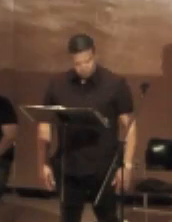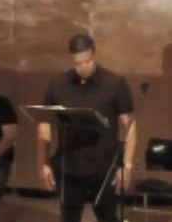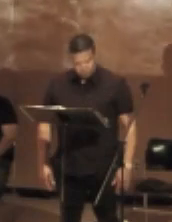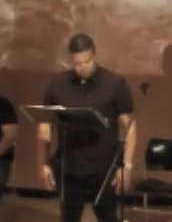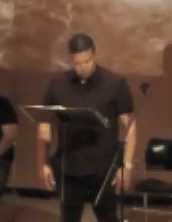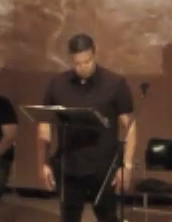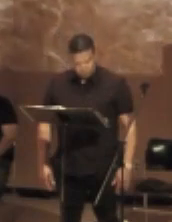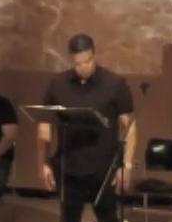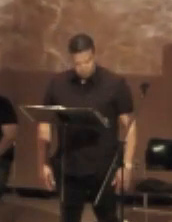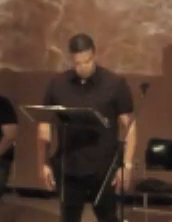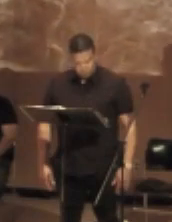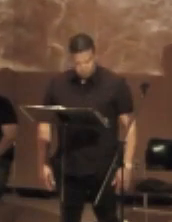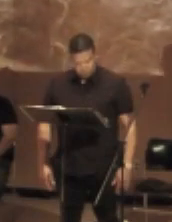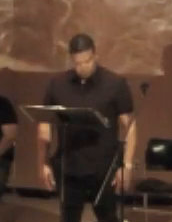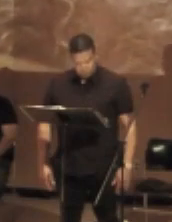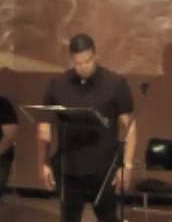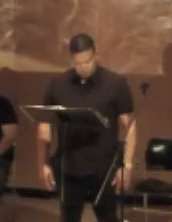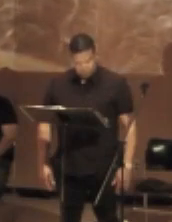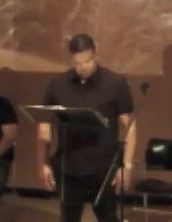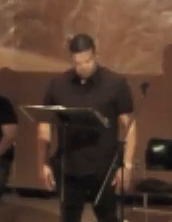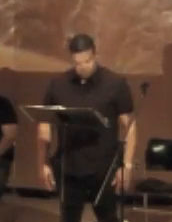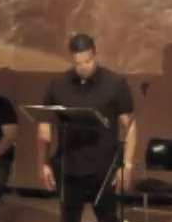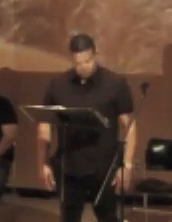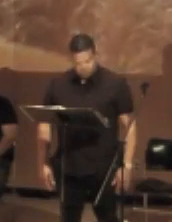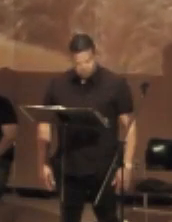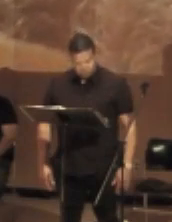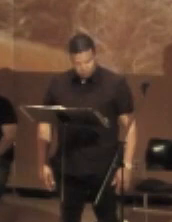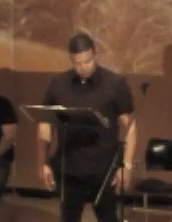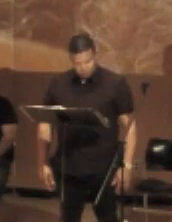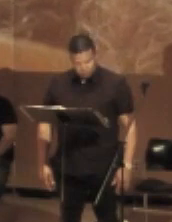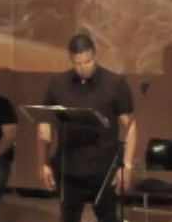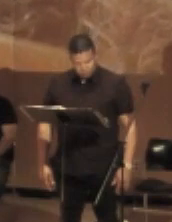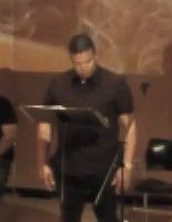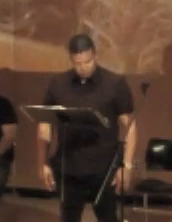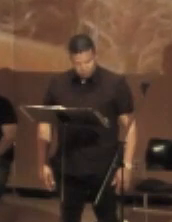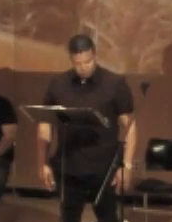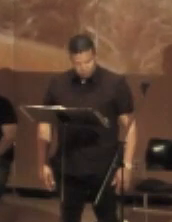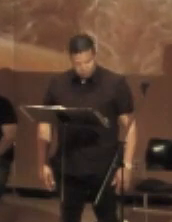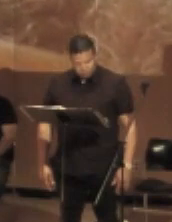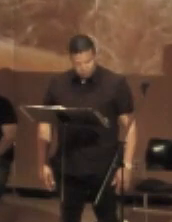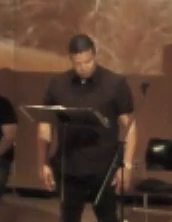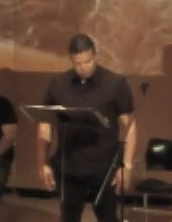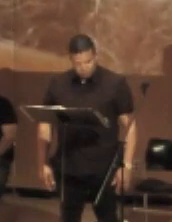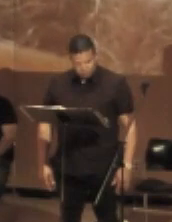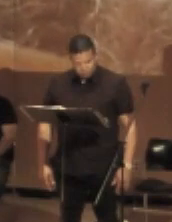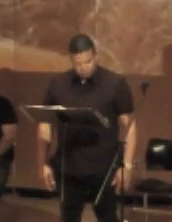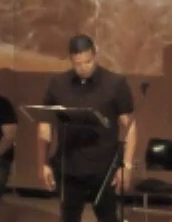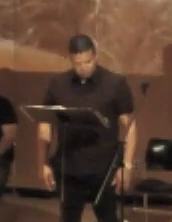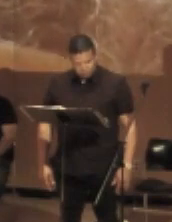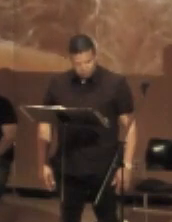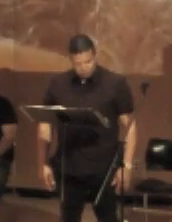and at first at first it's dense and then and then